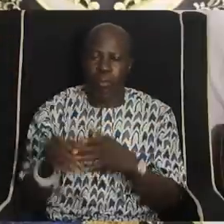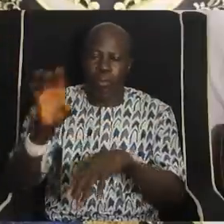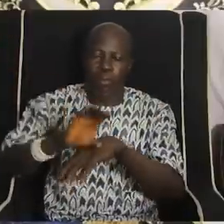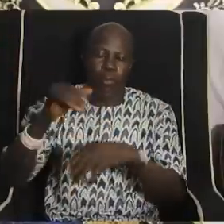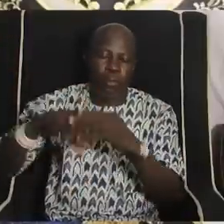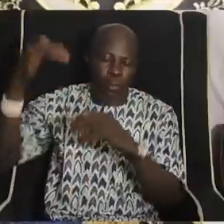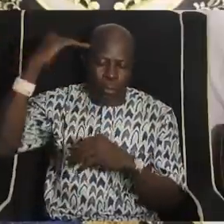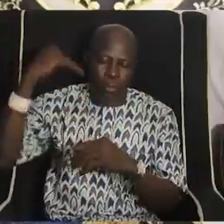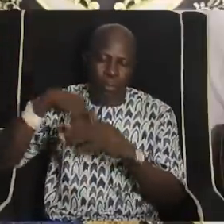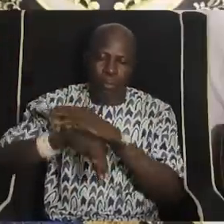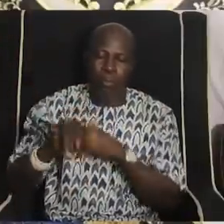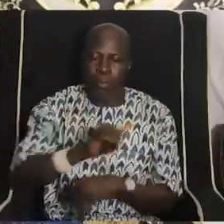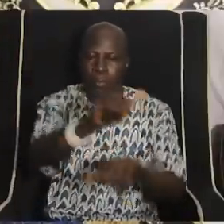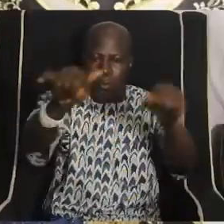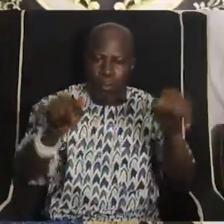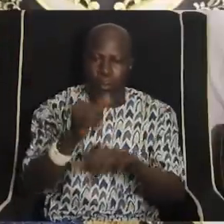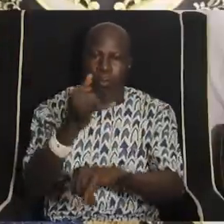airport area. Name, remember.